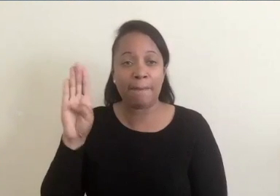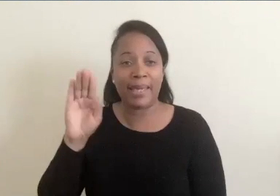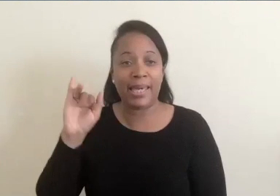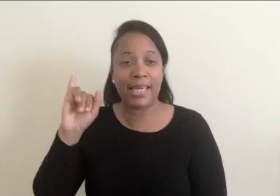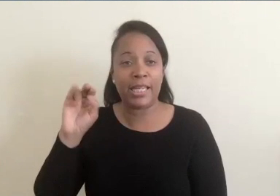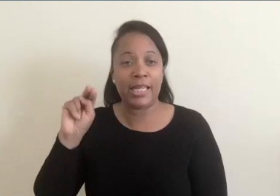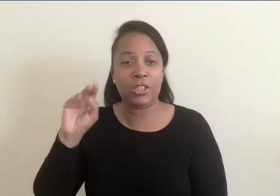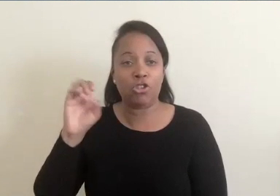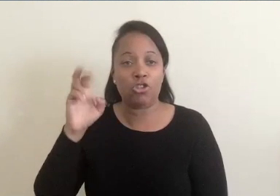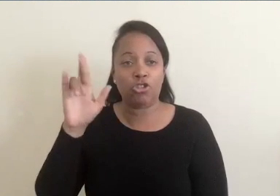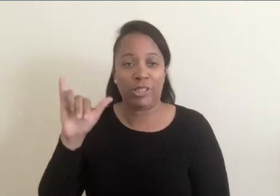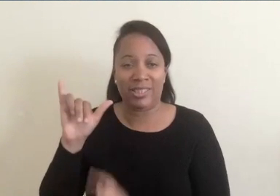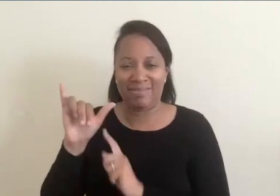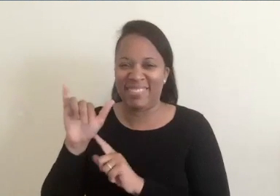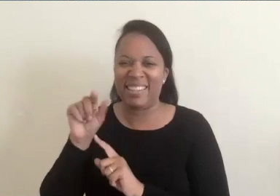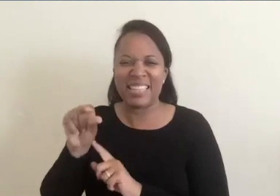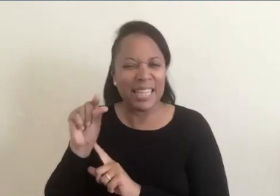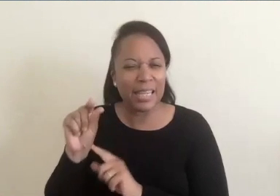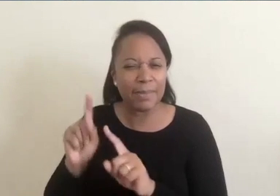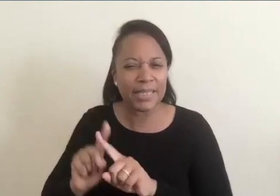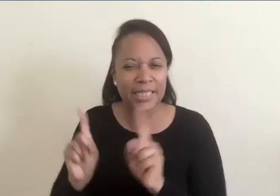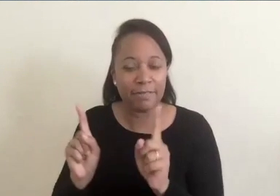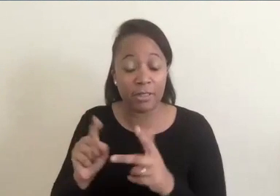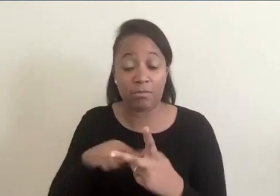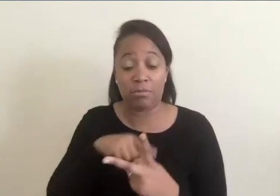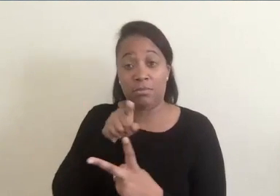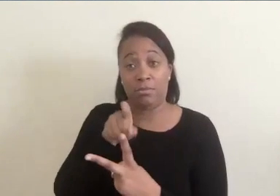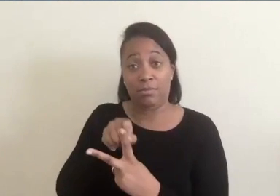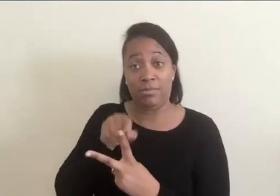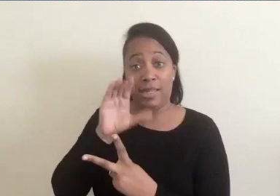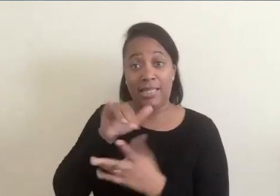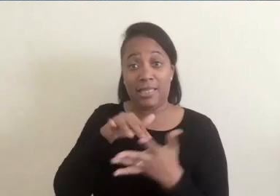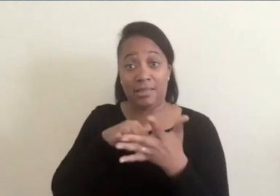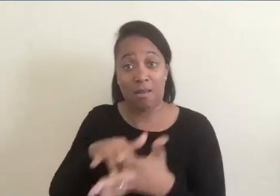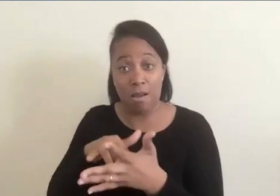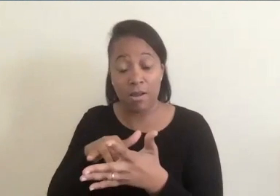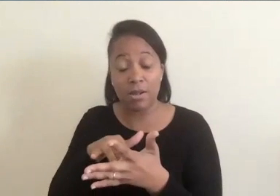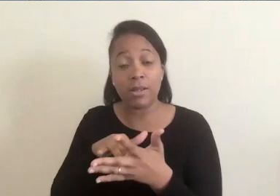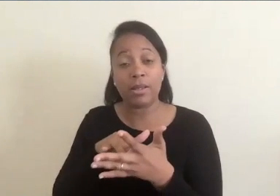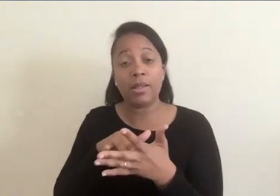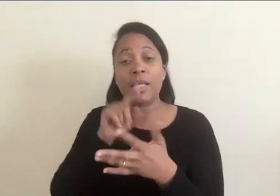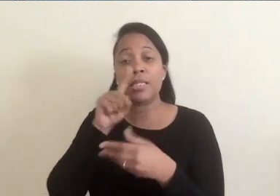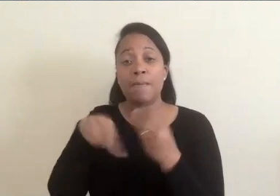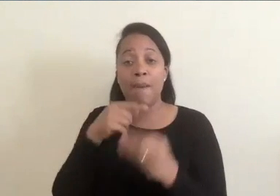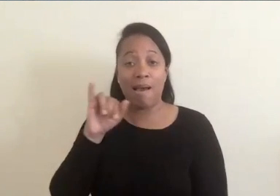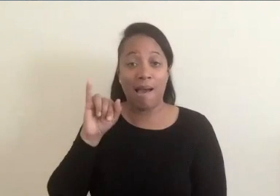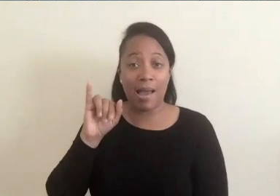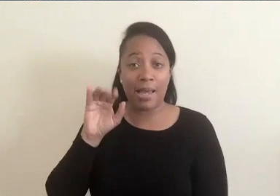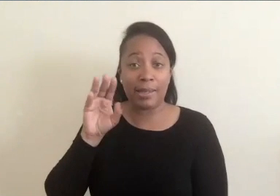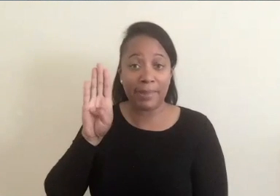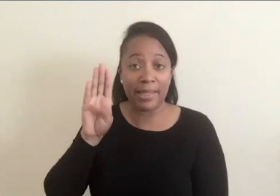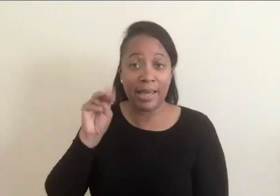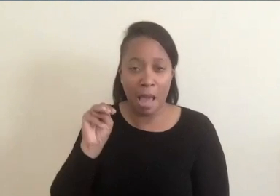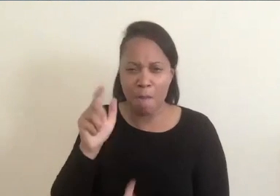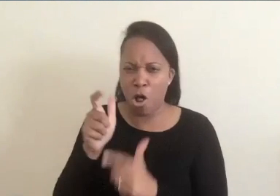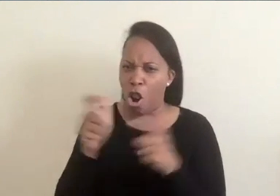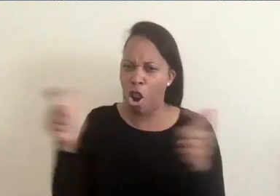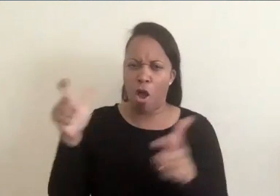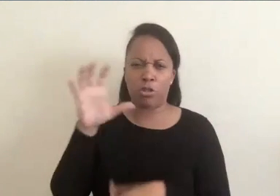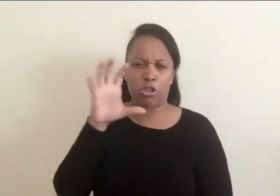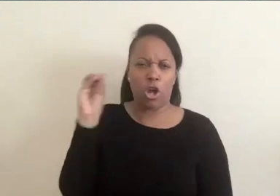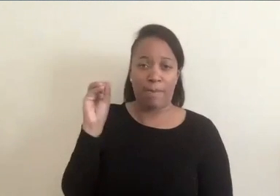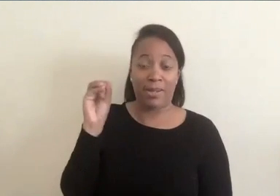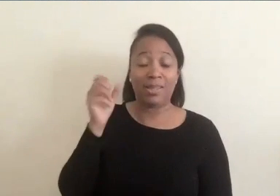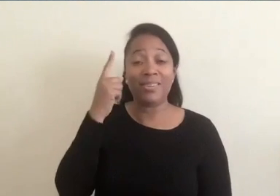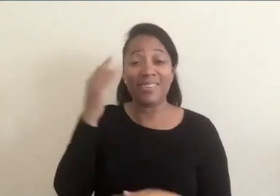industry. This is a little different. So case study number 1 was about IBM, a very large